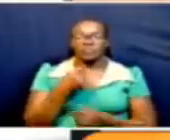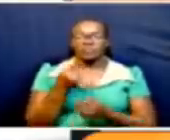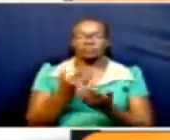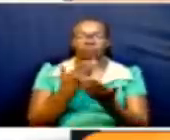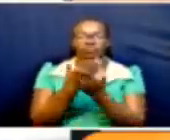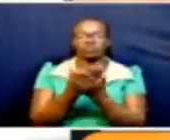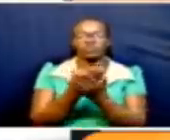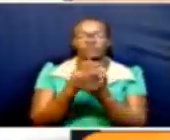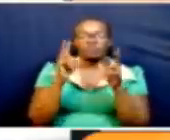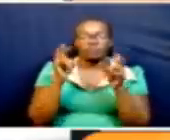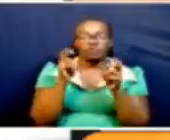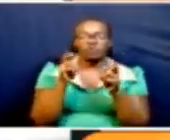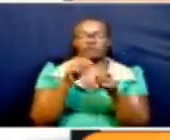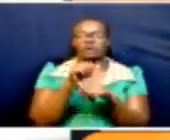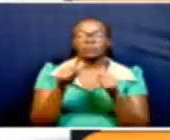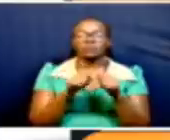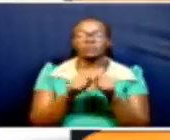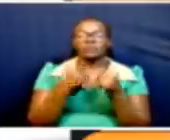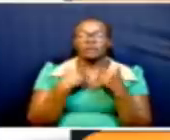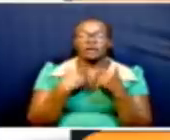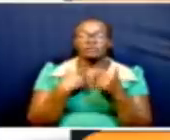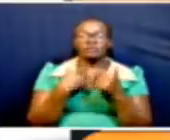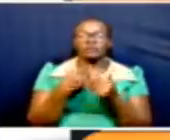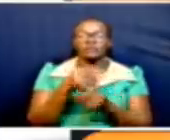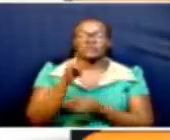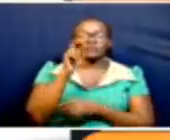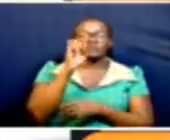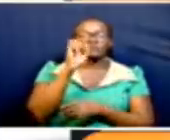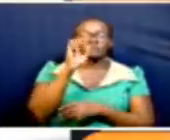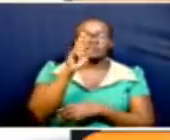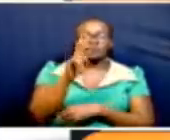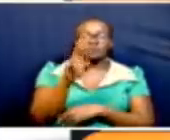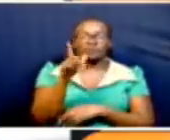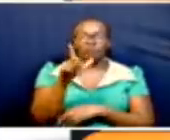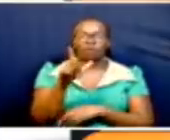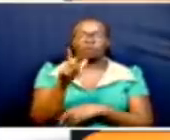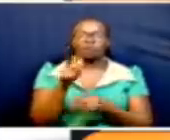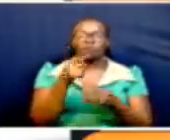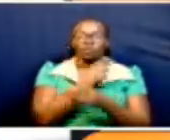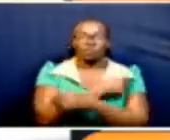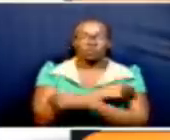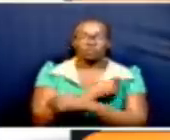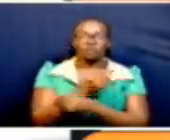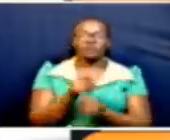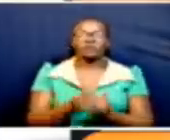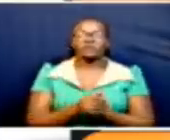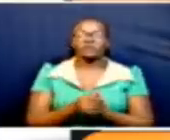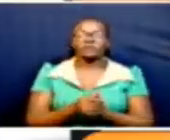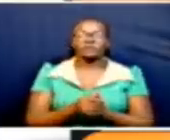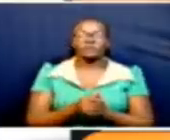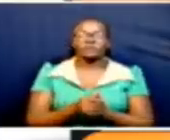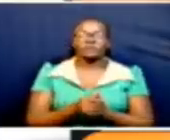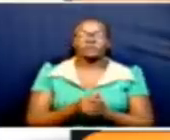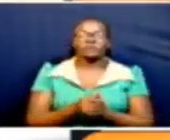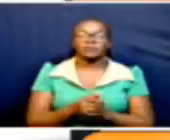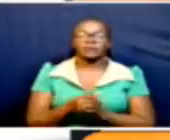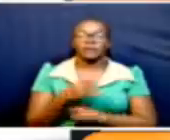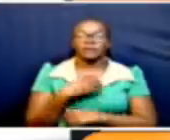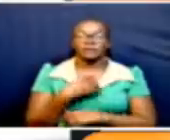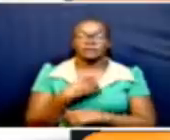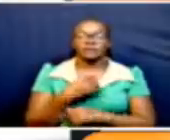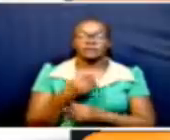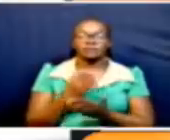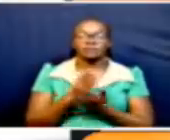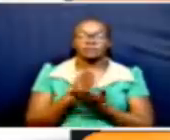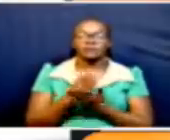all the counties. But you see the way it was given publicity, and it is something that it's killing us. Mm.